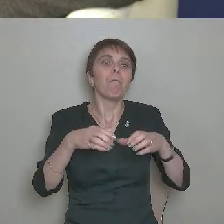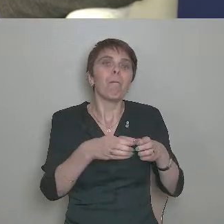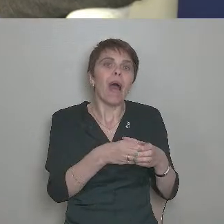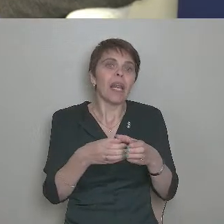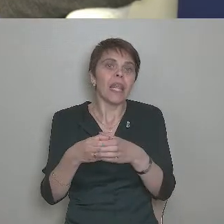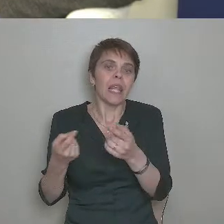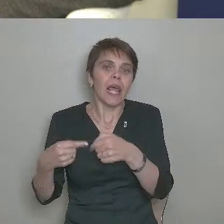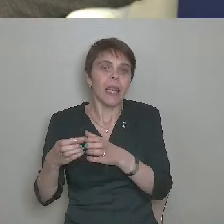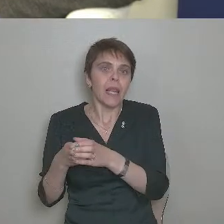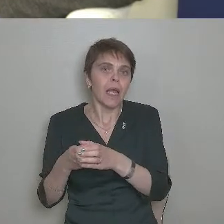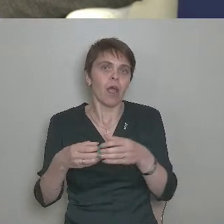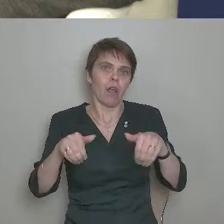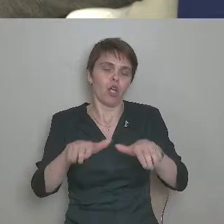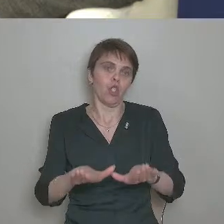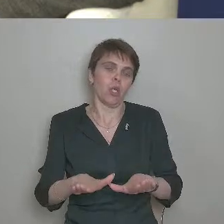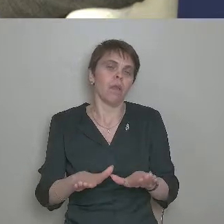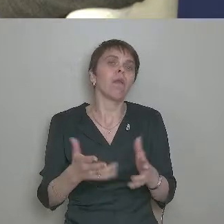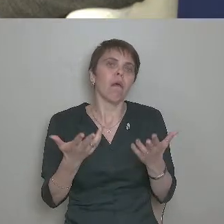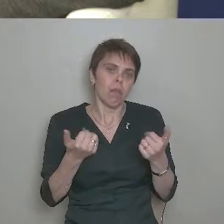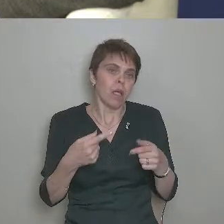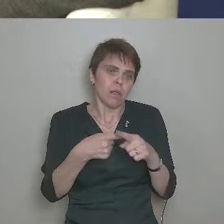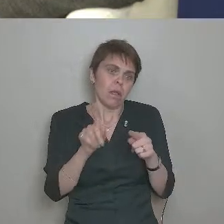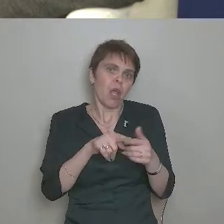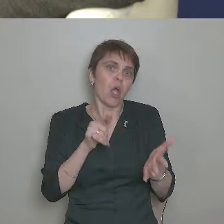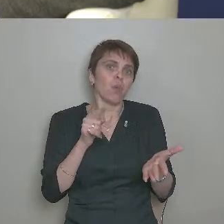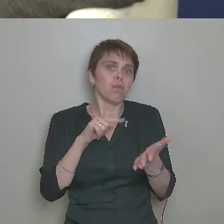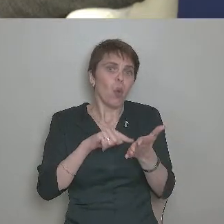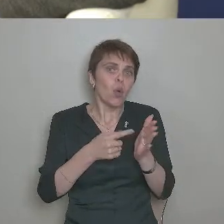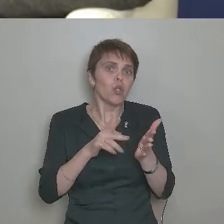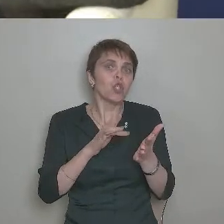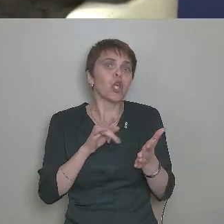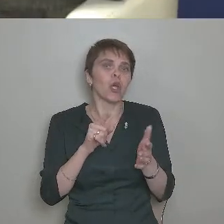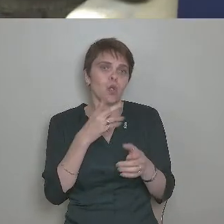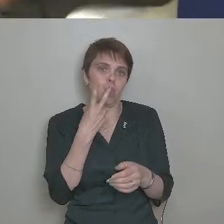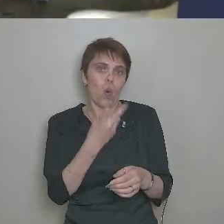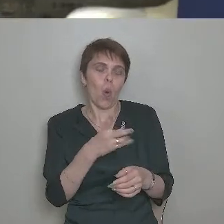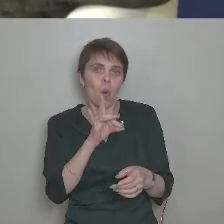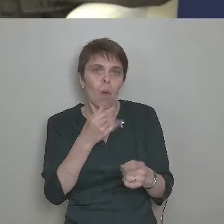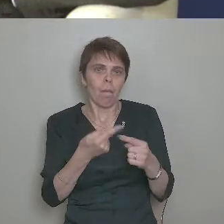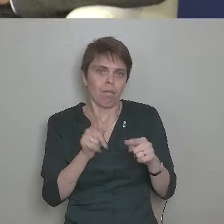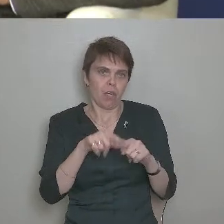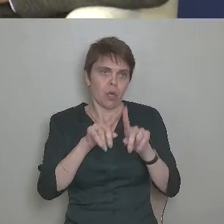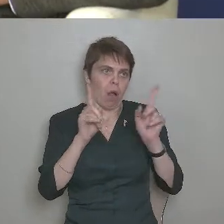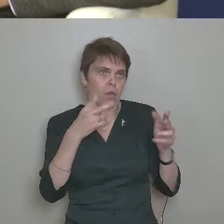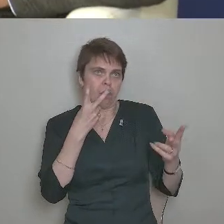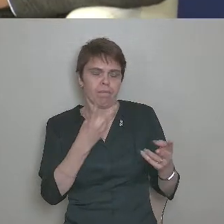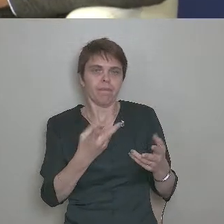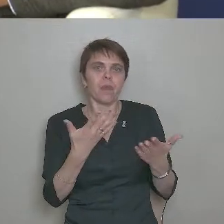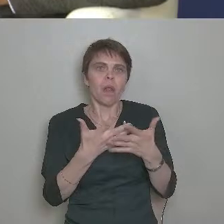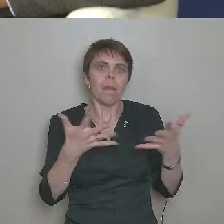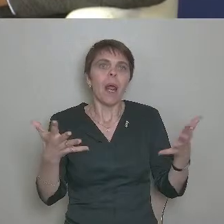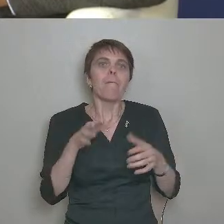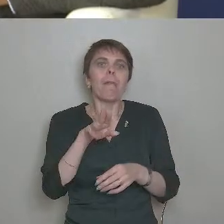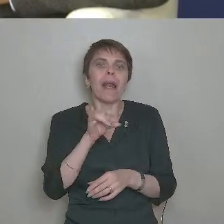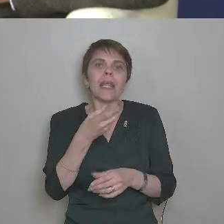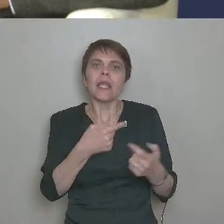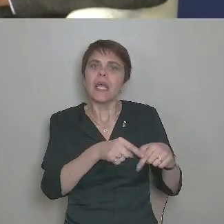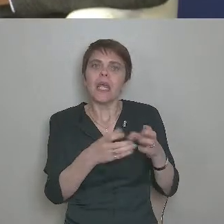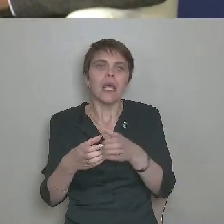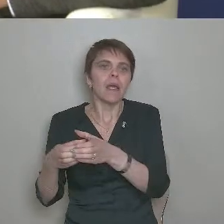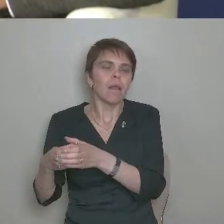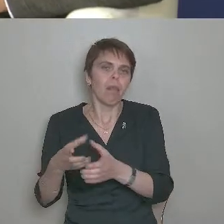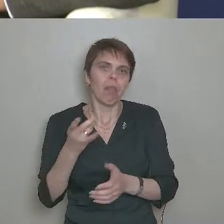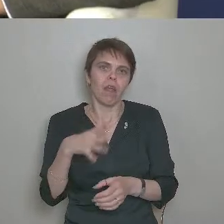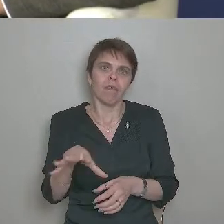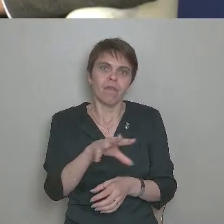party can initiate recalling or withdrawal of the person. And then the picture